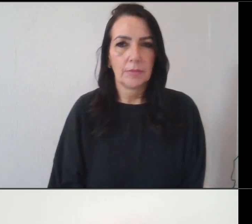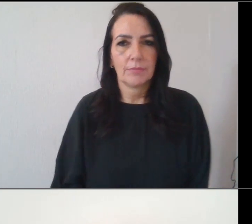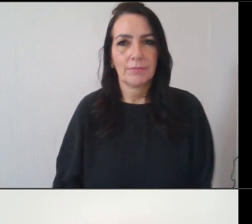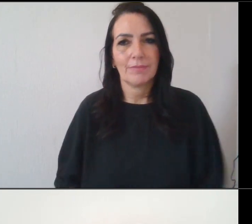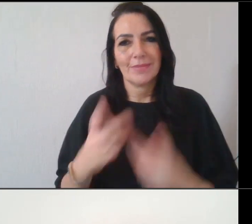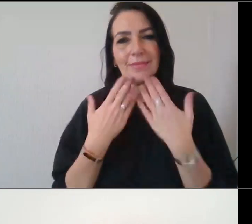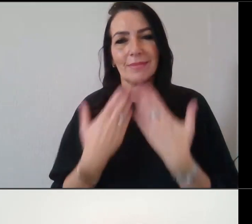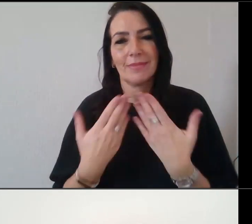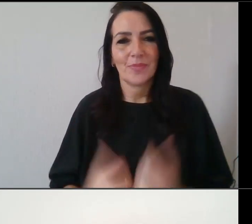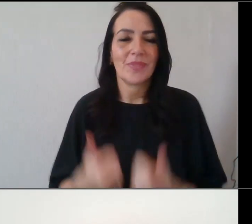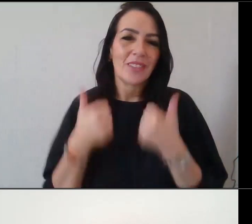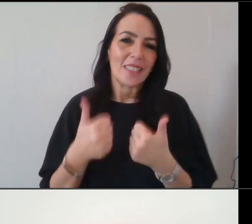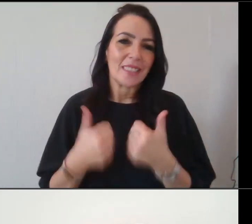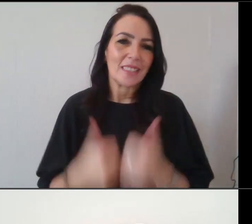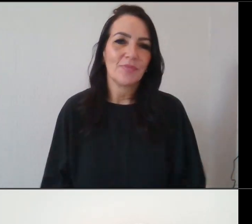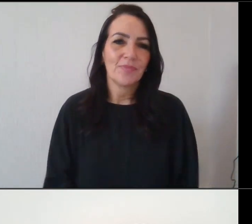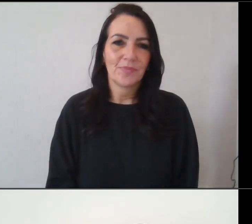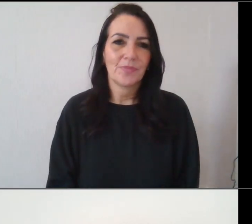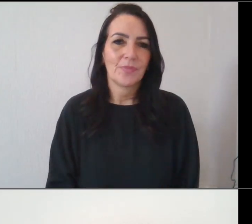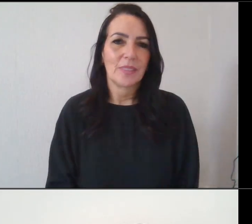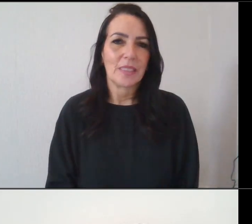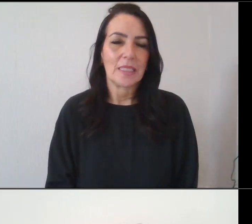Perfect. That's great. Really helpful.